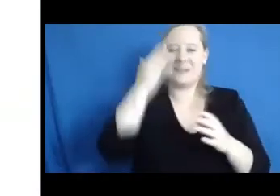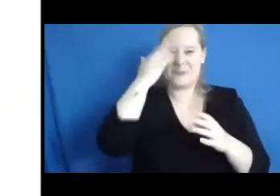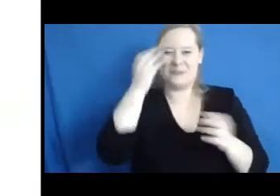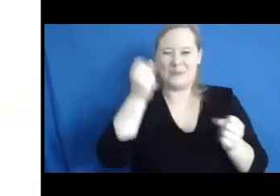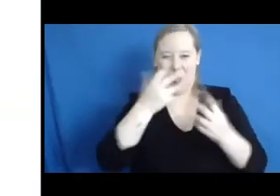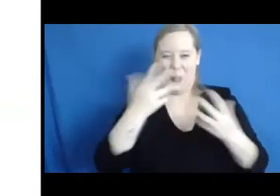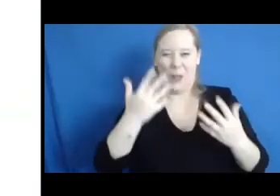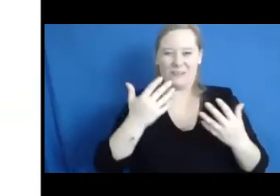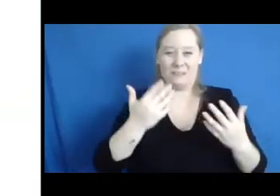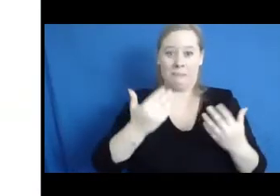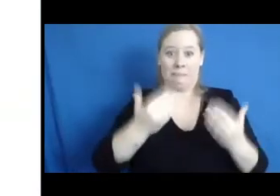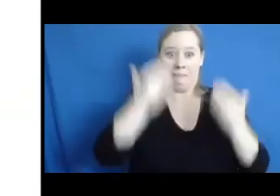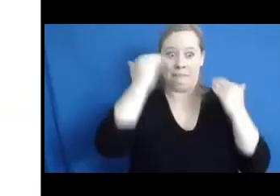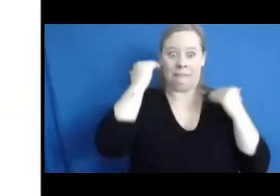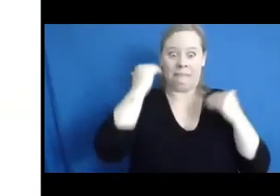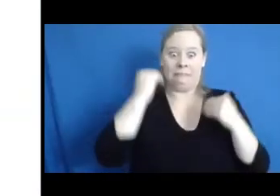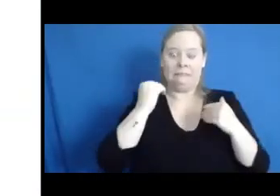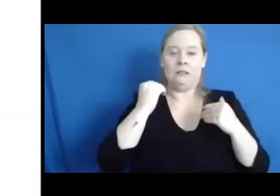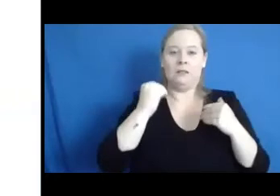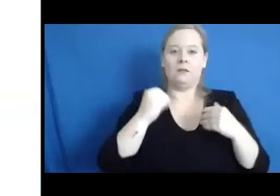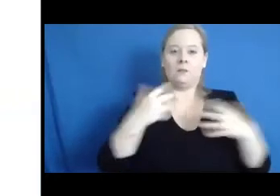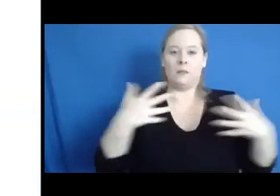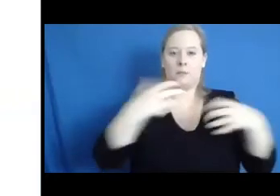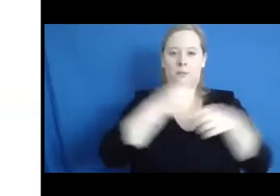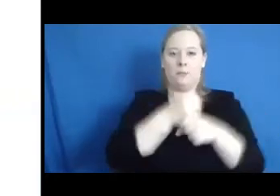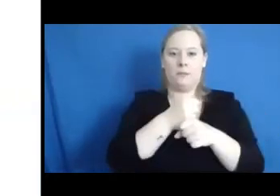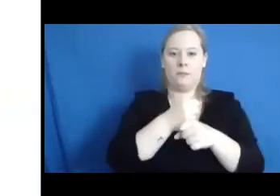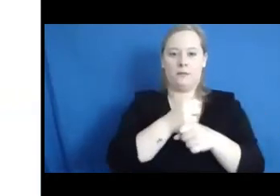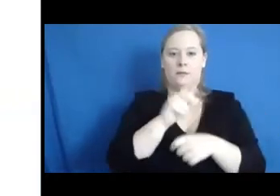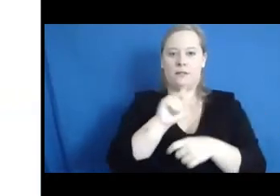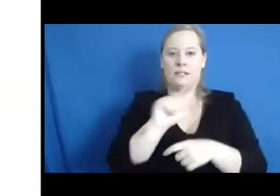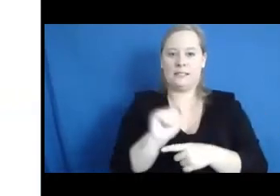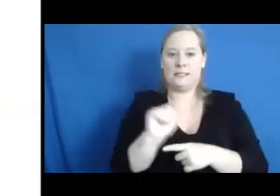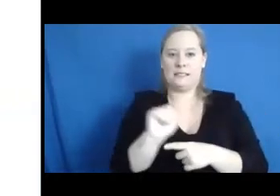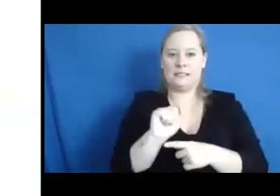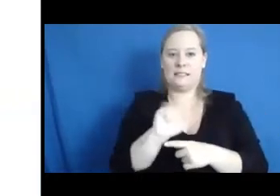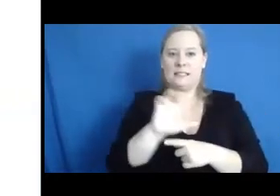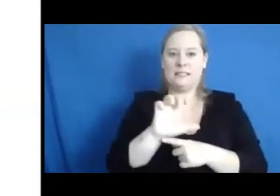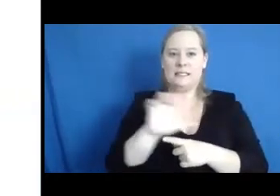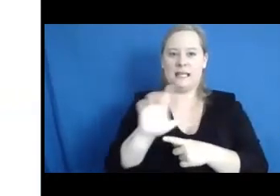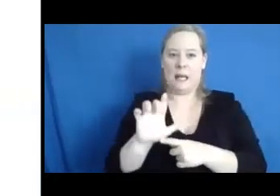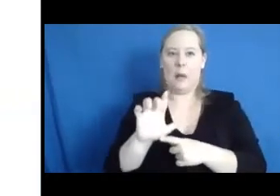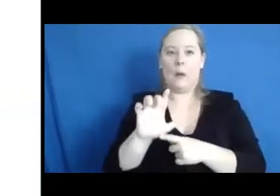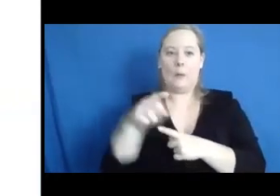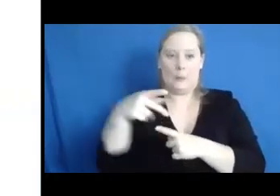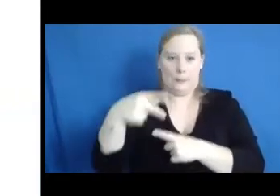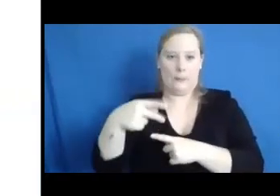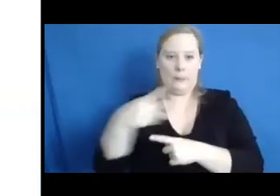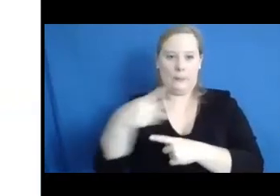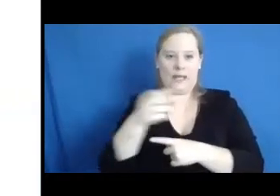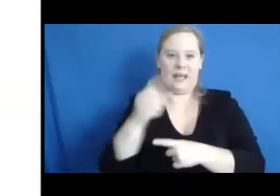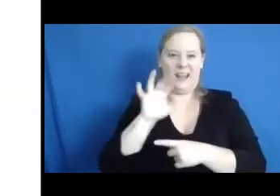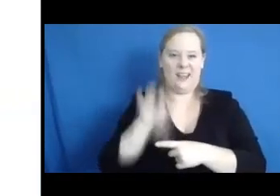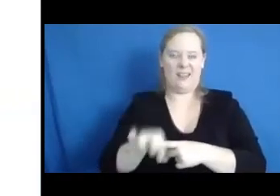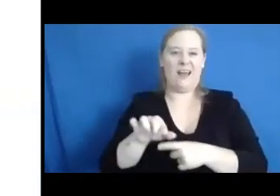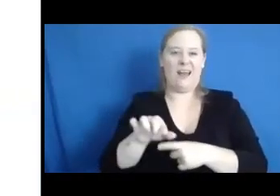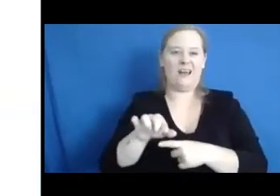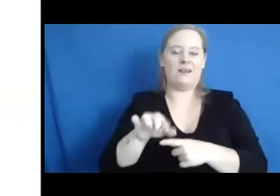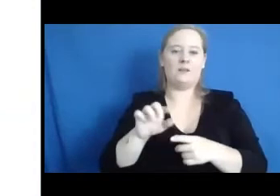We abbreviate that to call it TCLIP, TCLP, and the TCLIP rule of